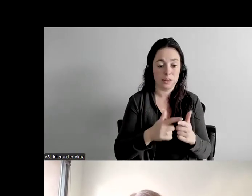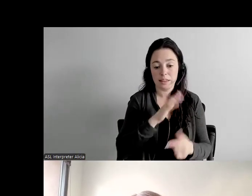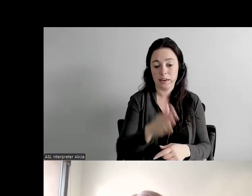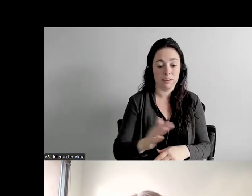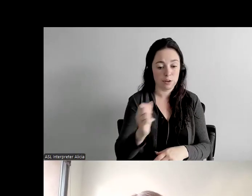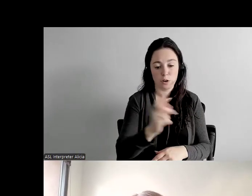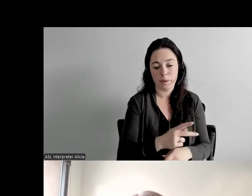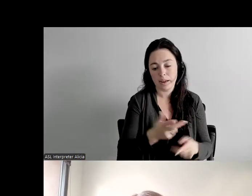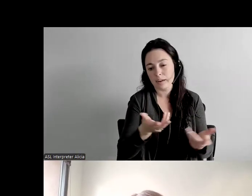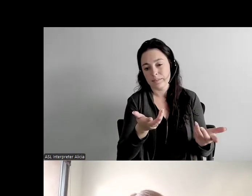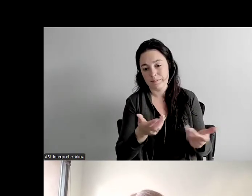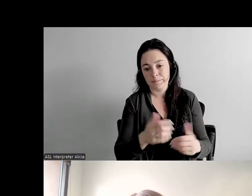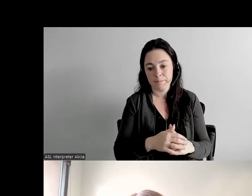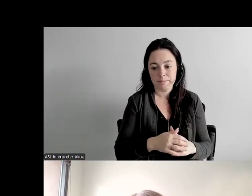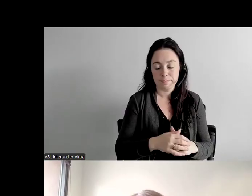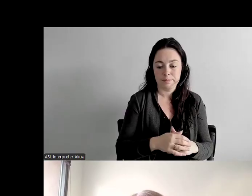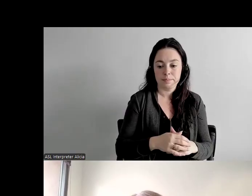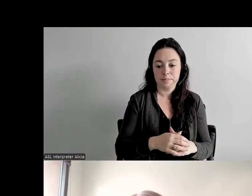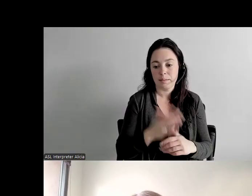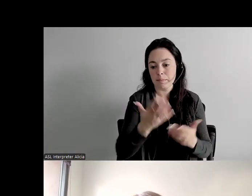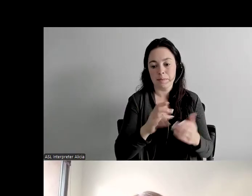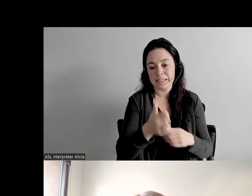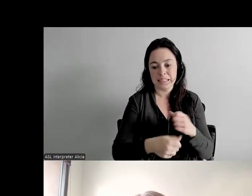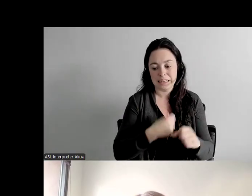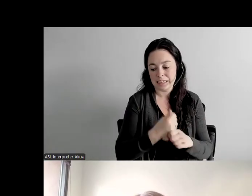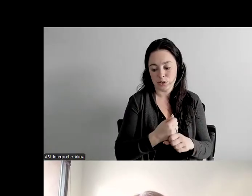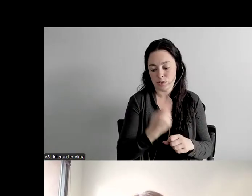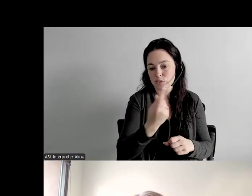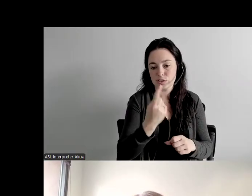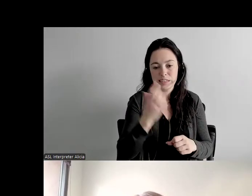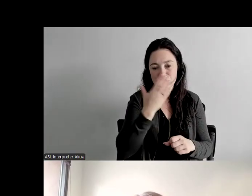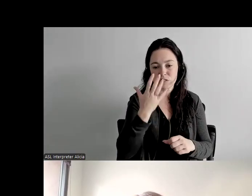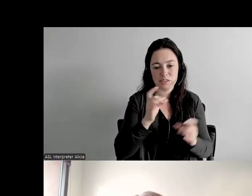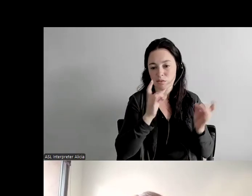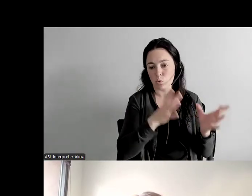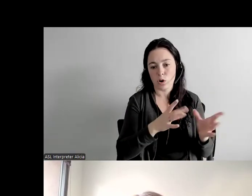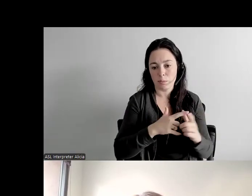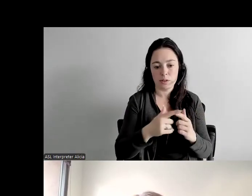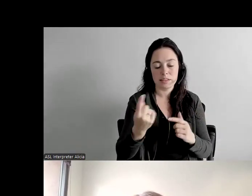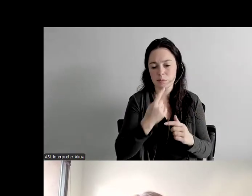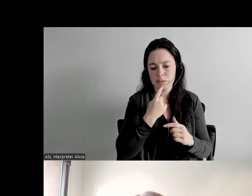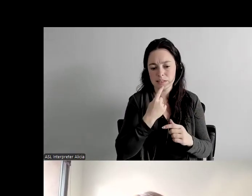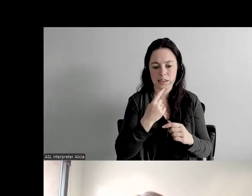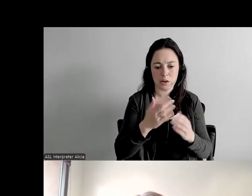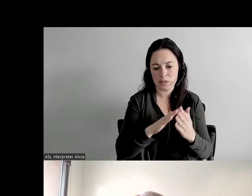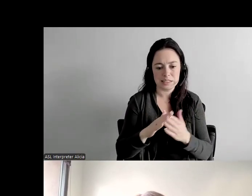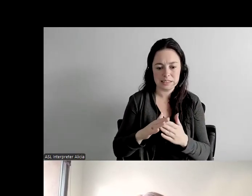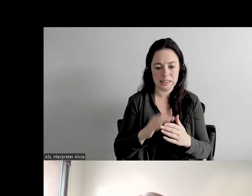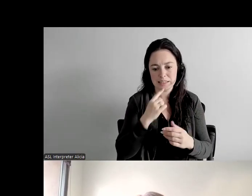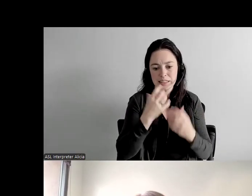back, and it, 10 years from now, it looks shabby and somebody says, wait a minute, the city said they cared about us for a